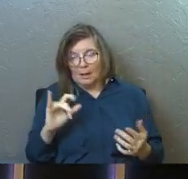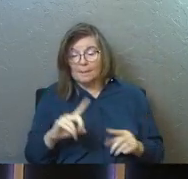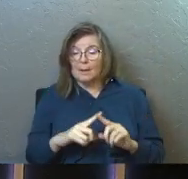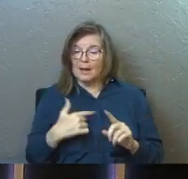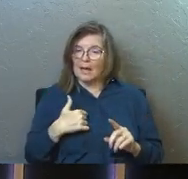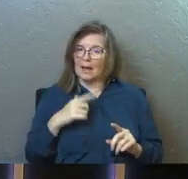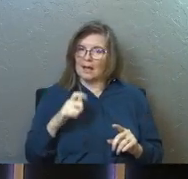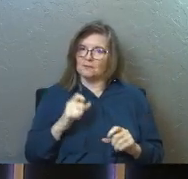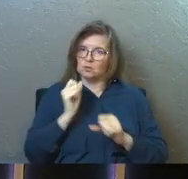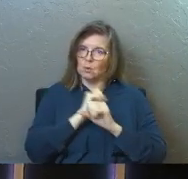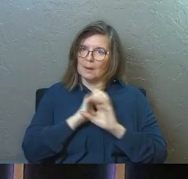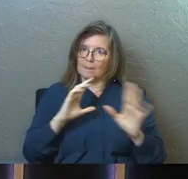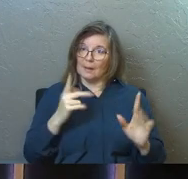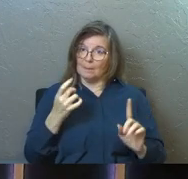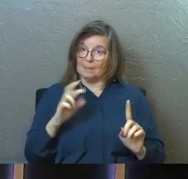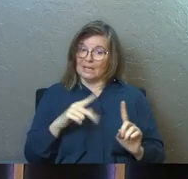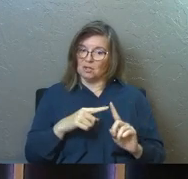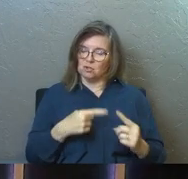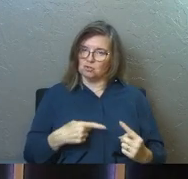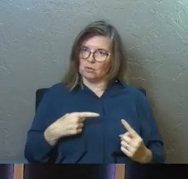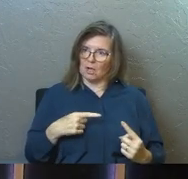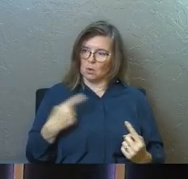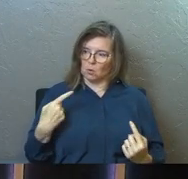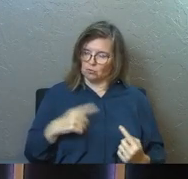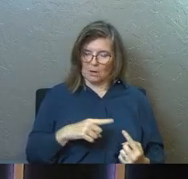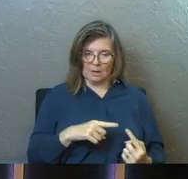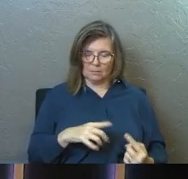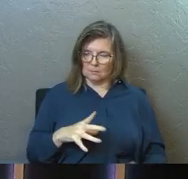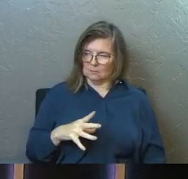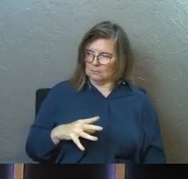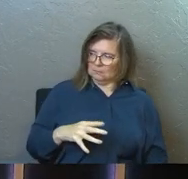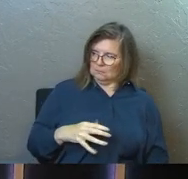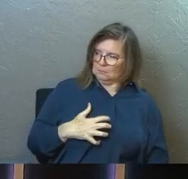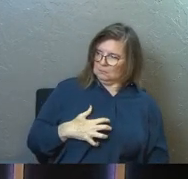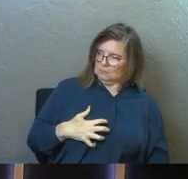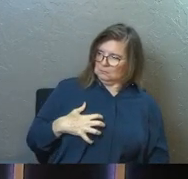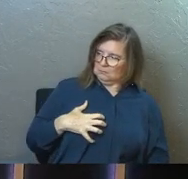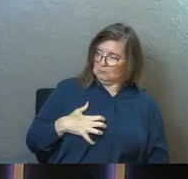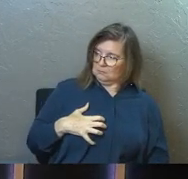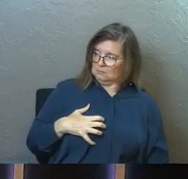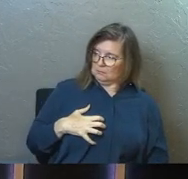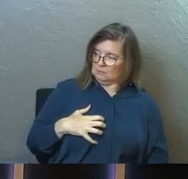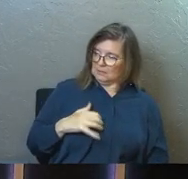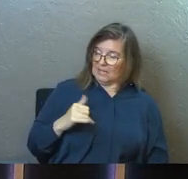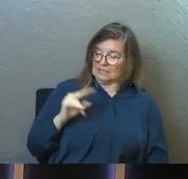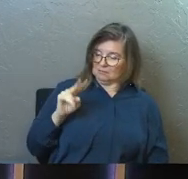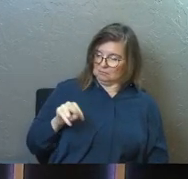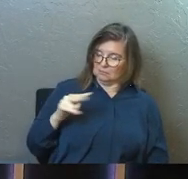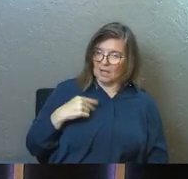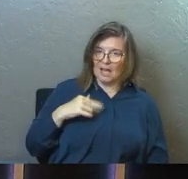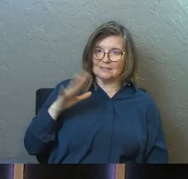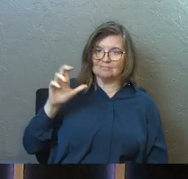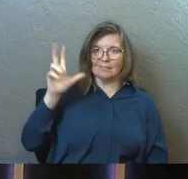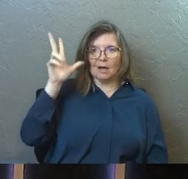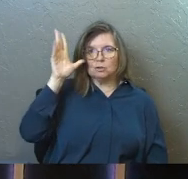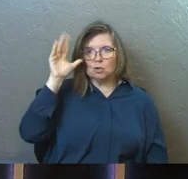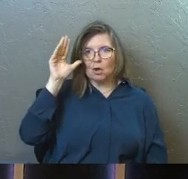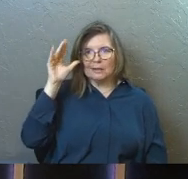like. But I just got to imagine Peter struggled because he's got a bit of a donkey there talking to him.